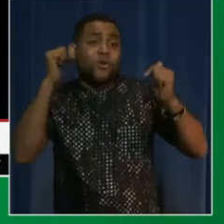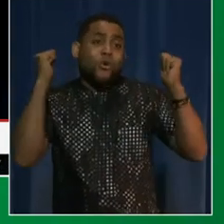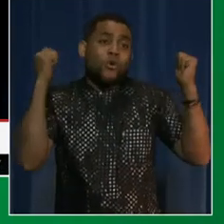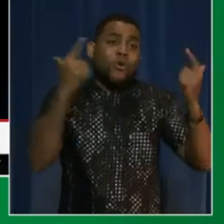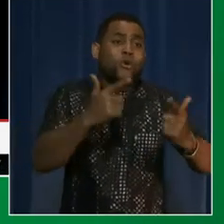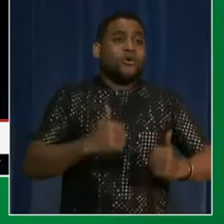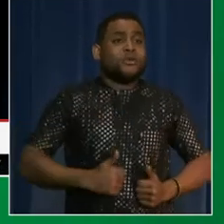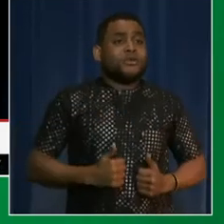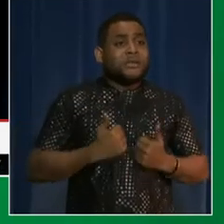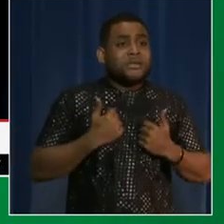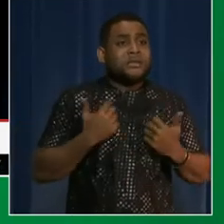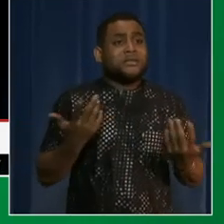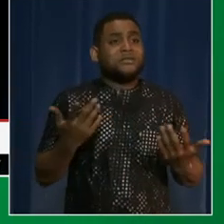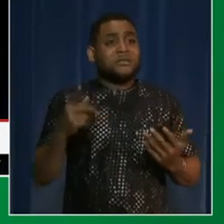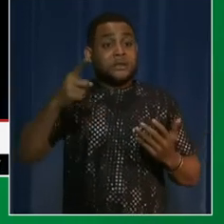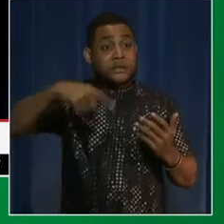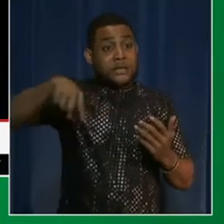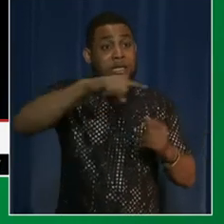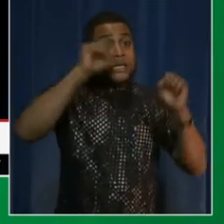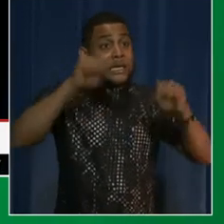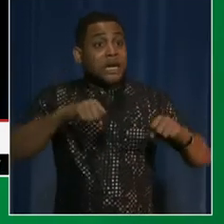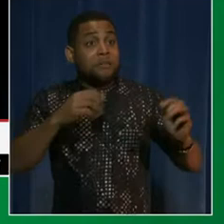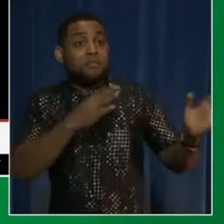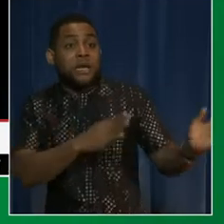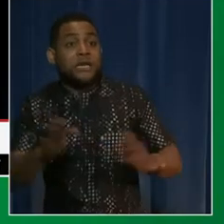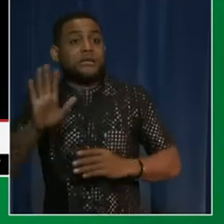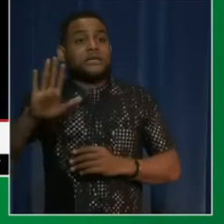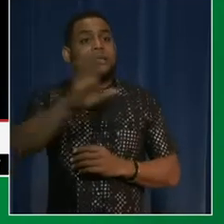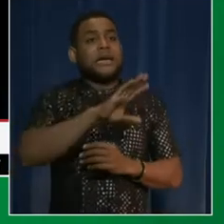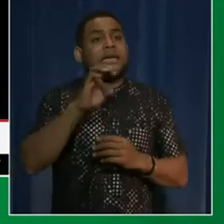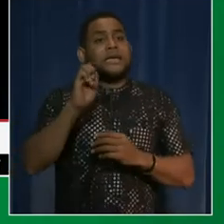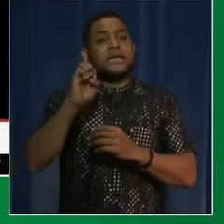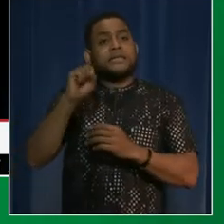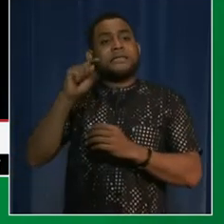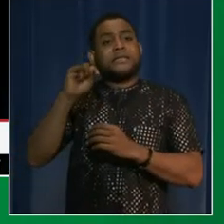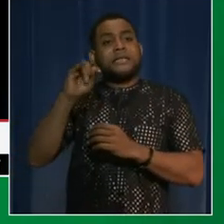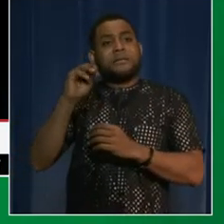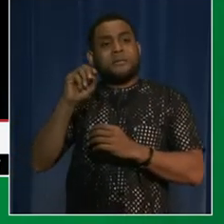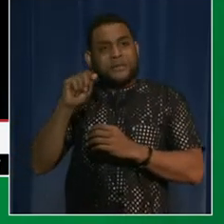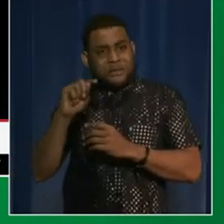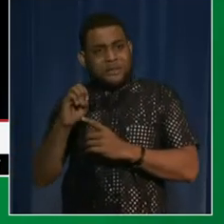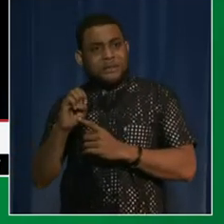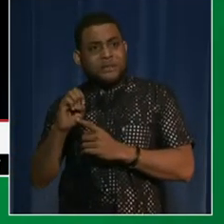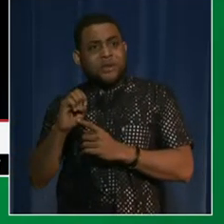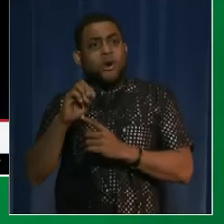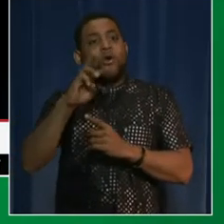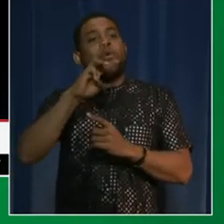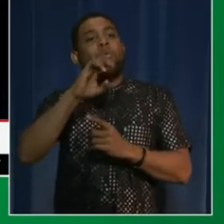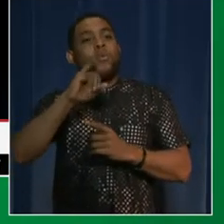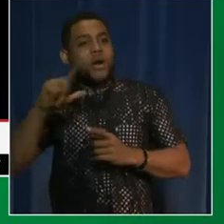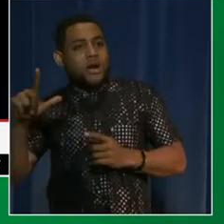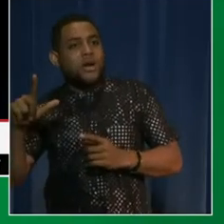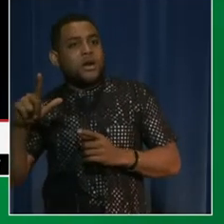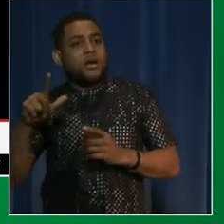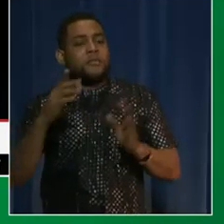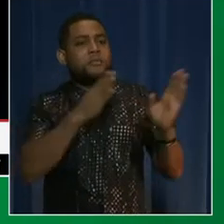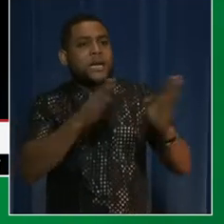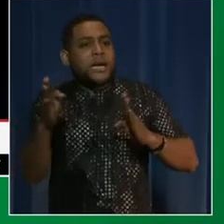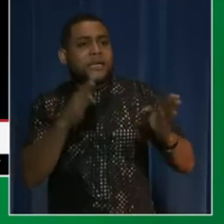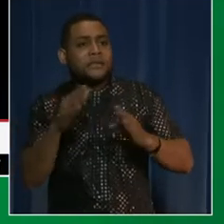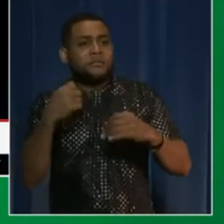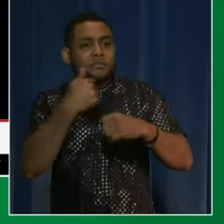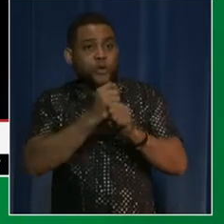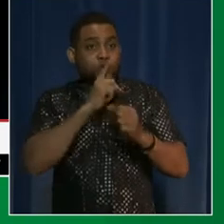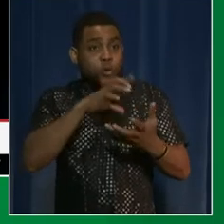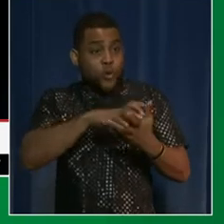they can plan their estates. Nobody wants to talk about it. They need to plan their estates and make sure that the wealth that they've built in